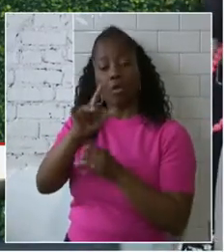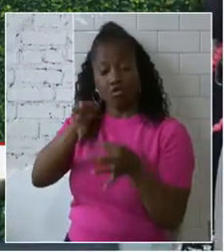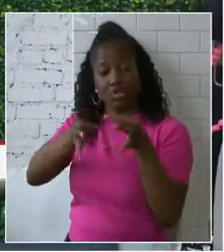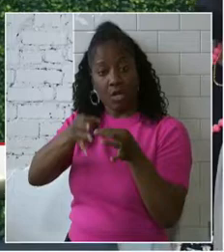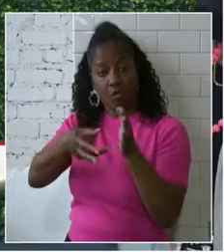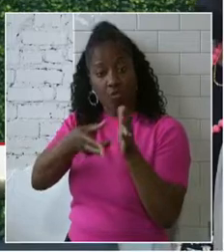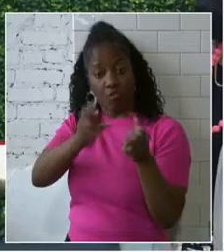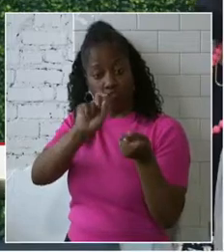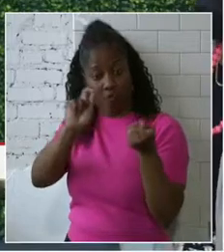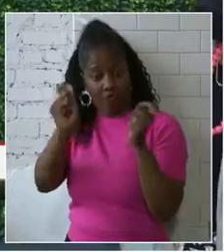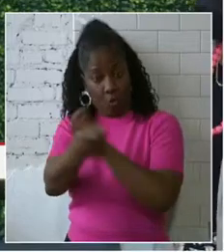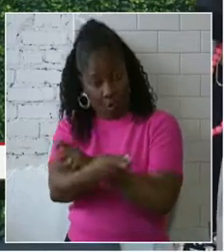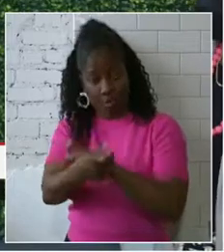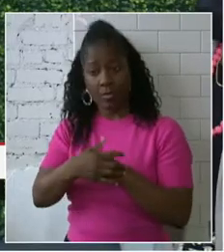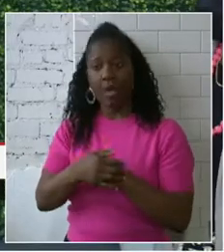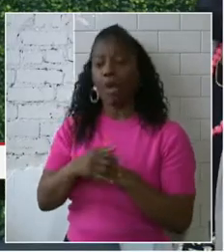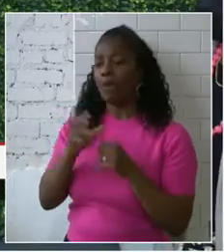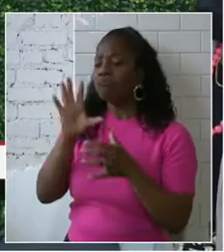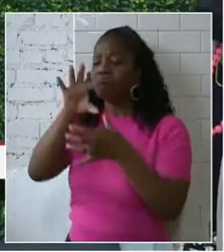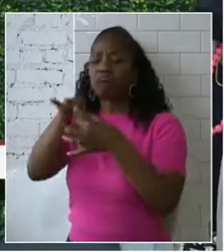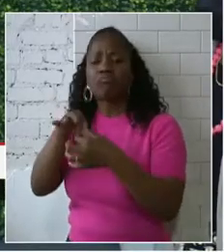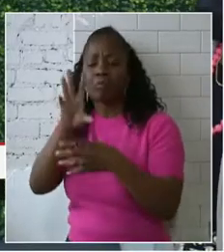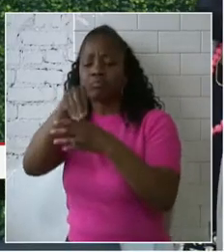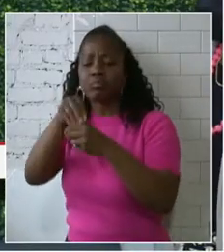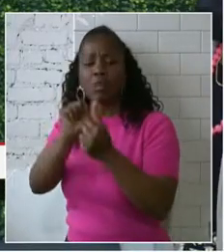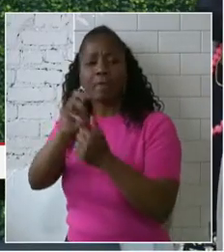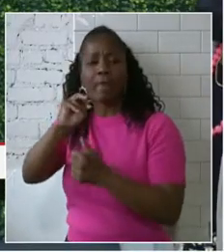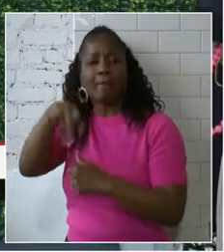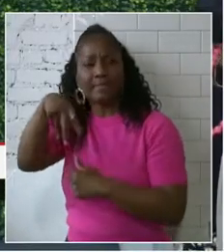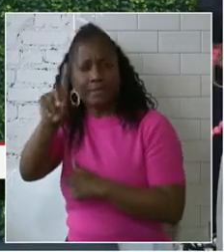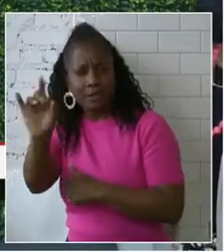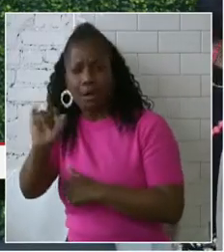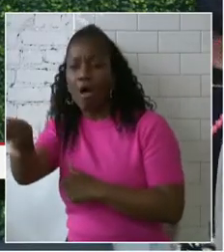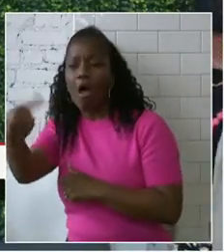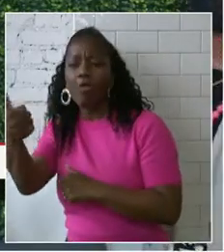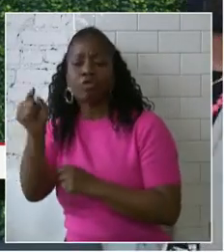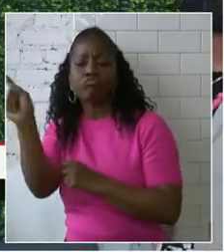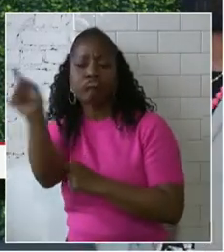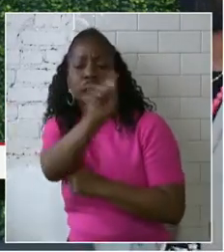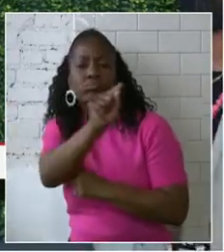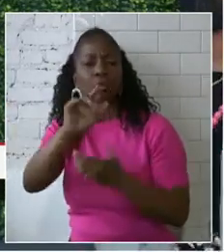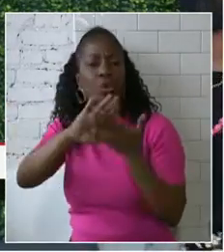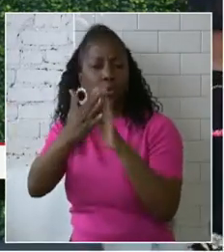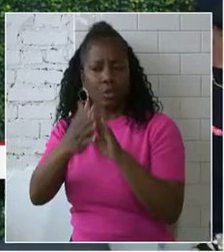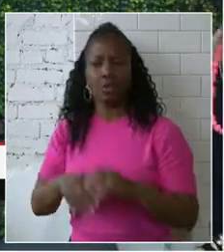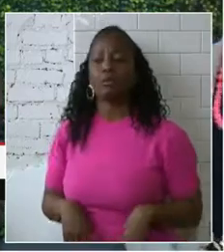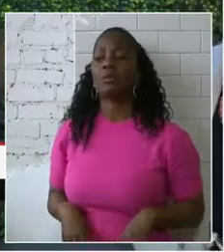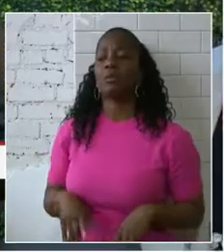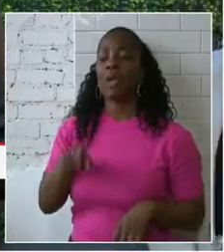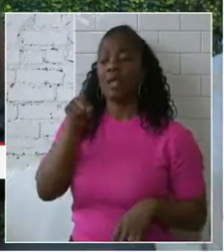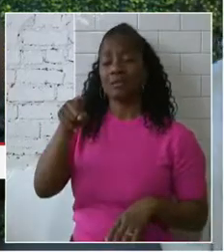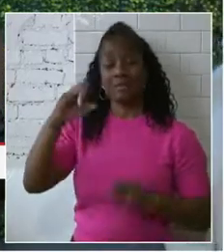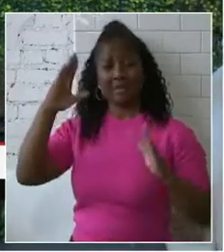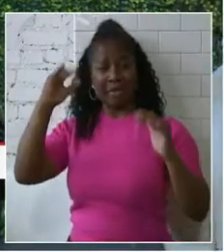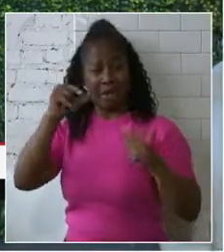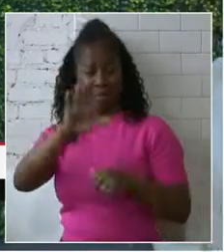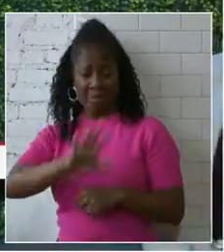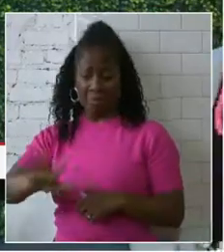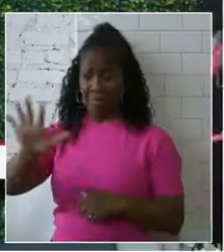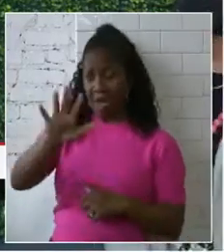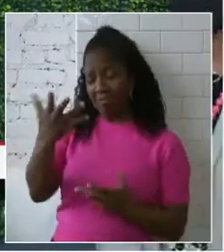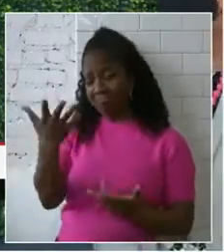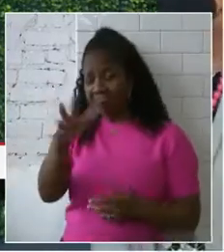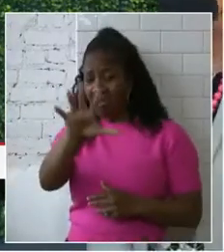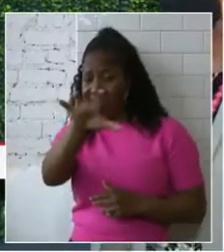with MPD and others in the community. There were there's expected to be 500